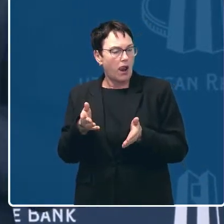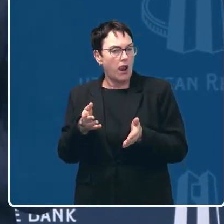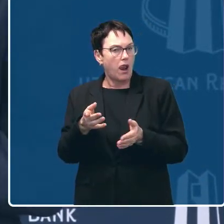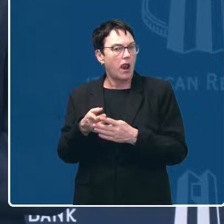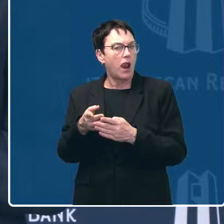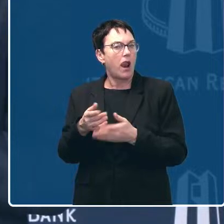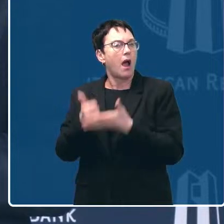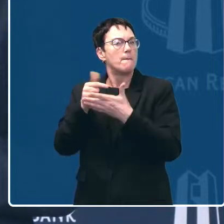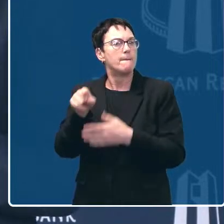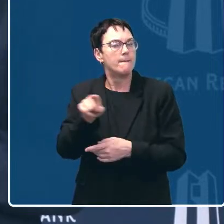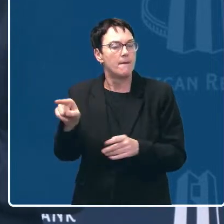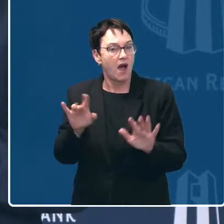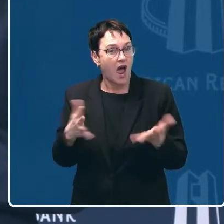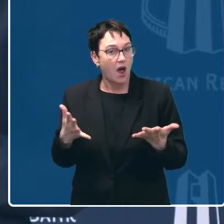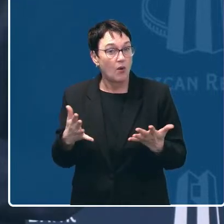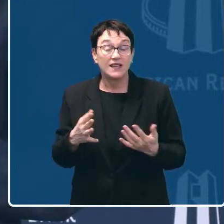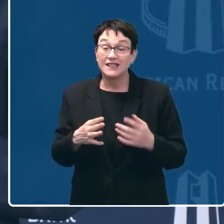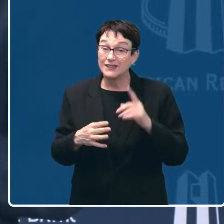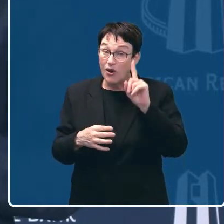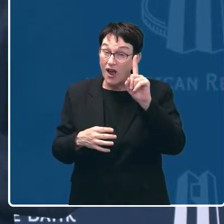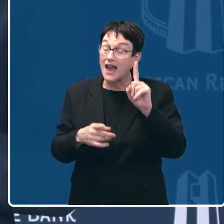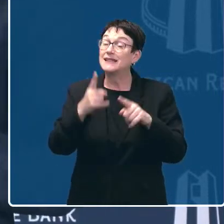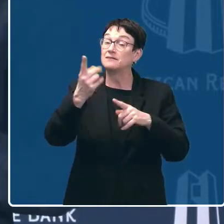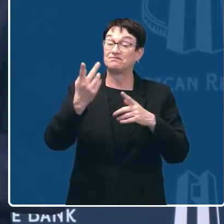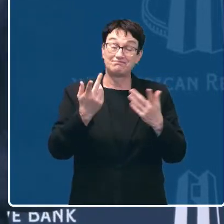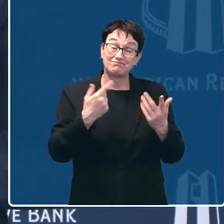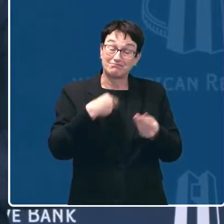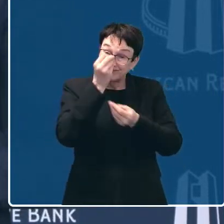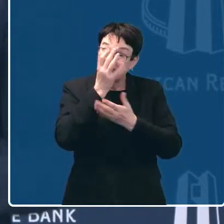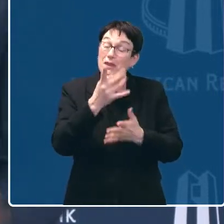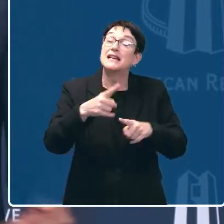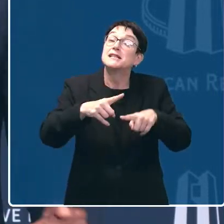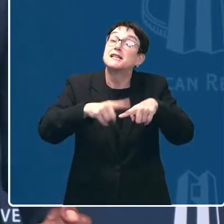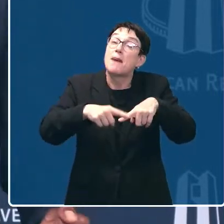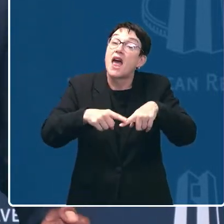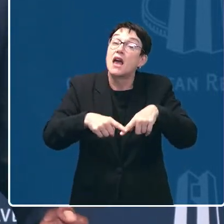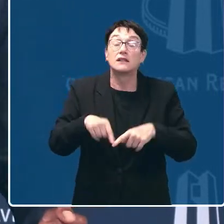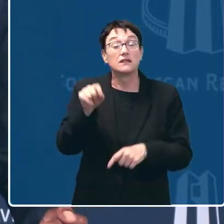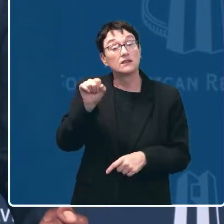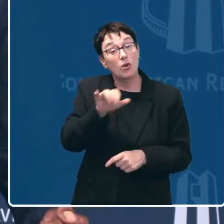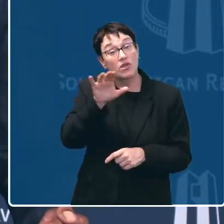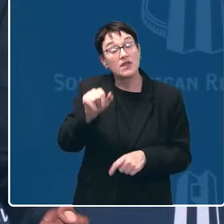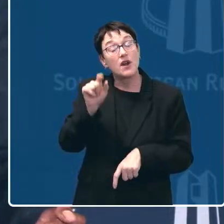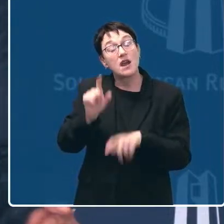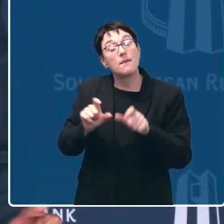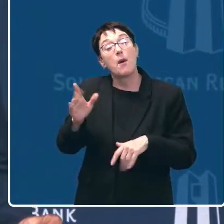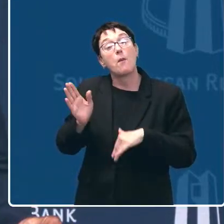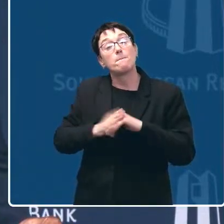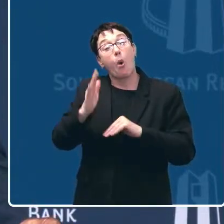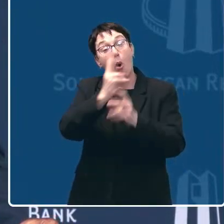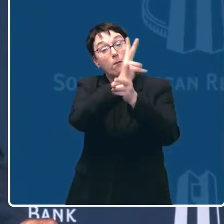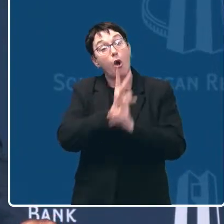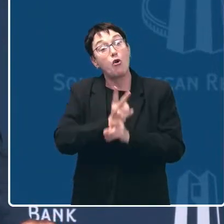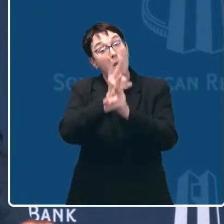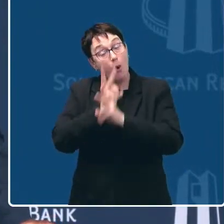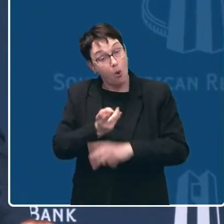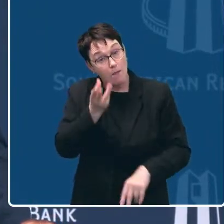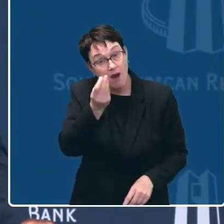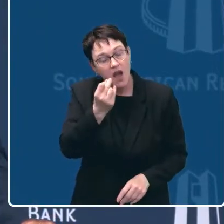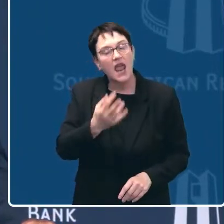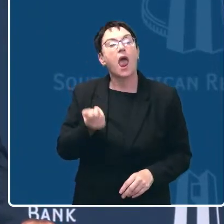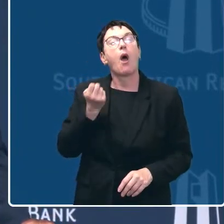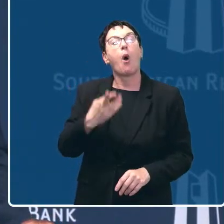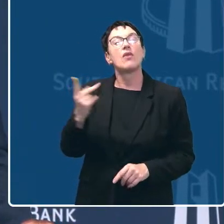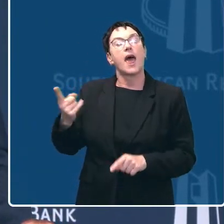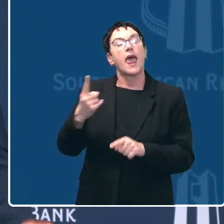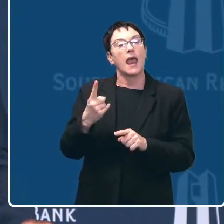but we are mainly borrowers. If you look at that scenario says that we will have actually lower